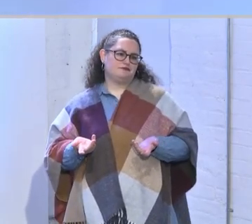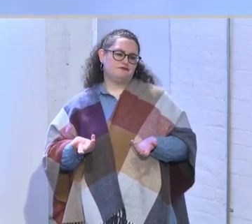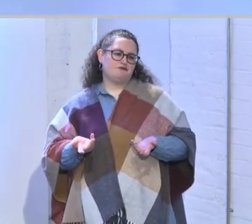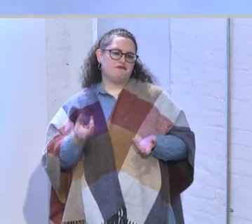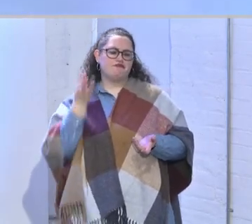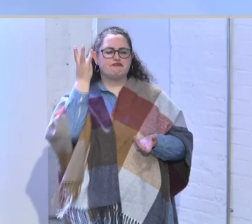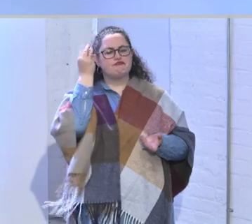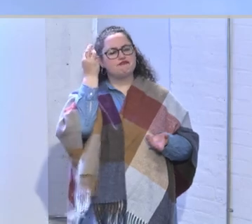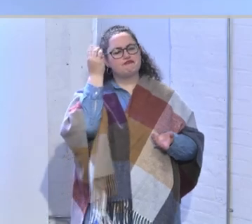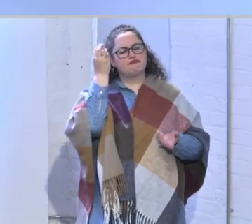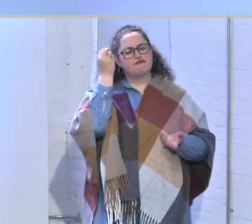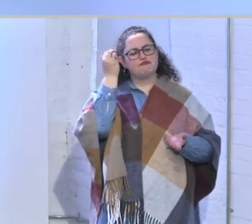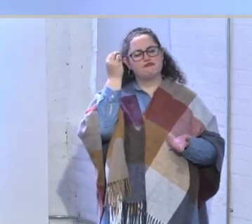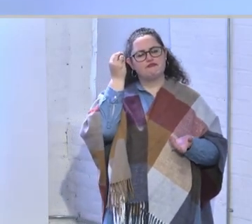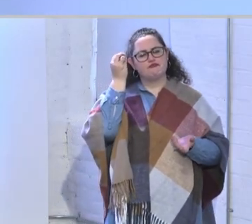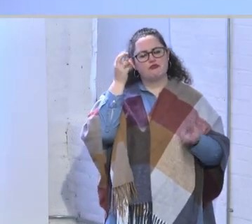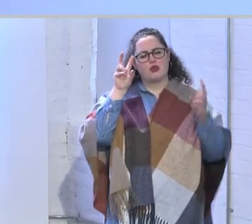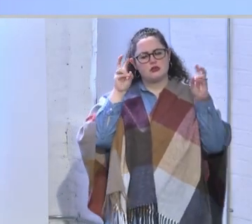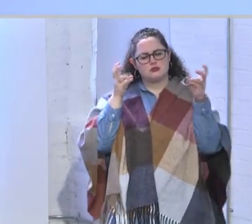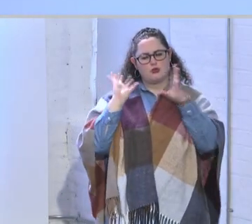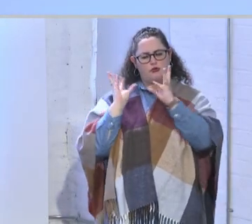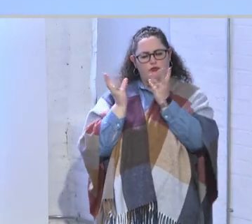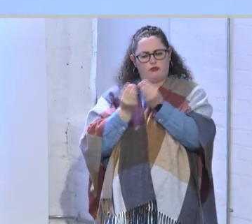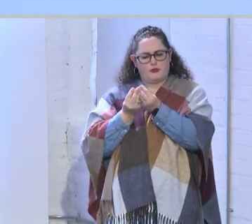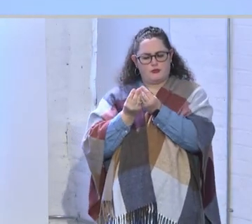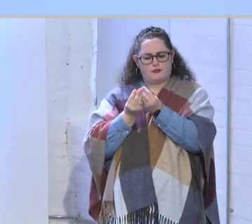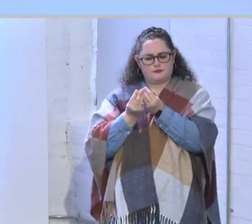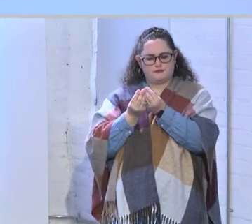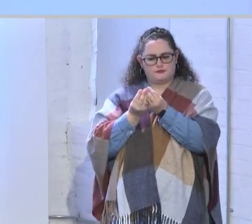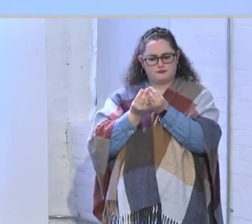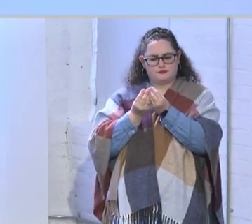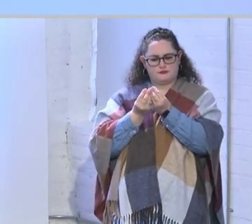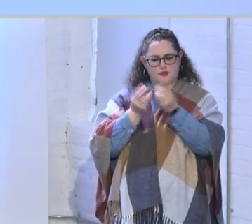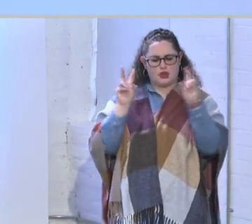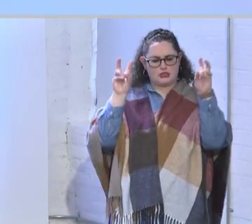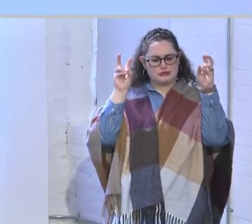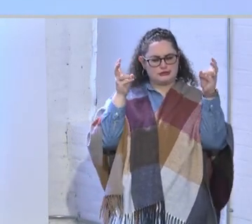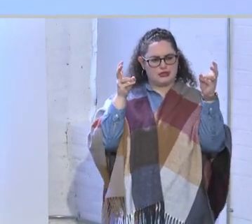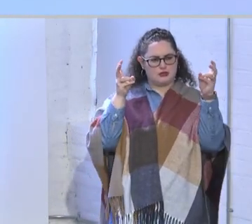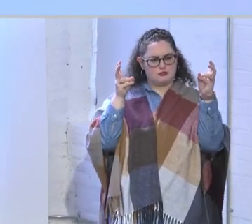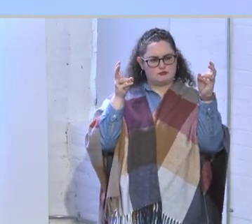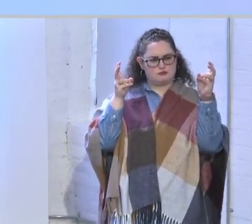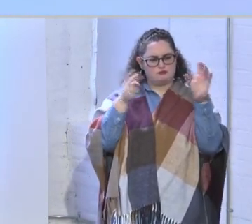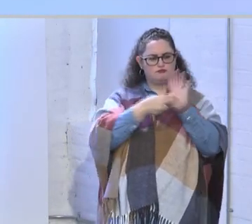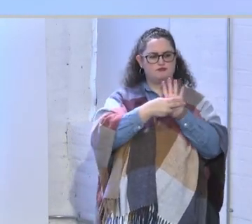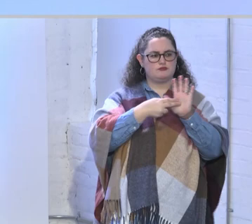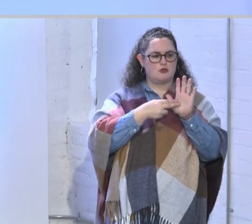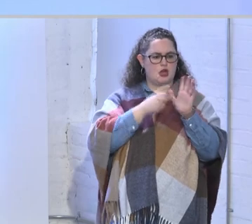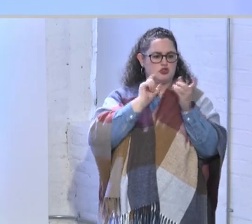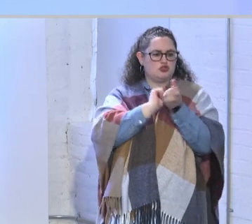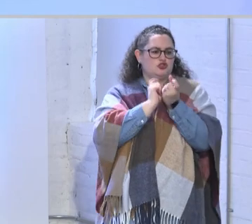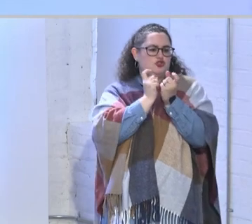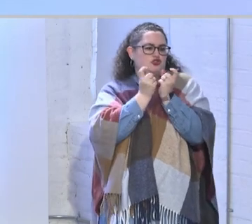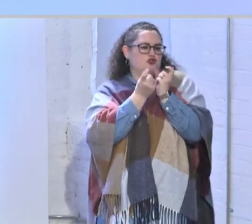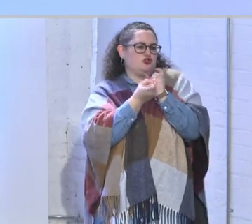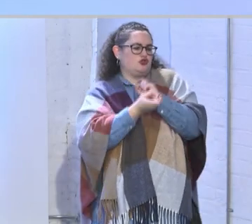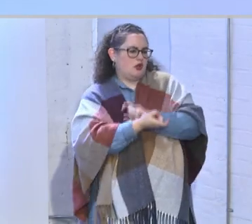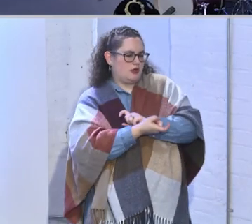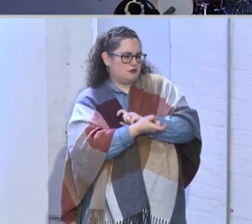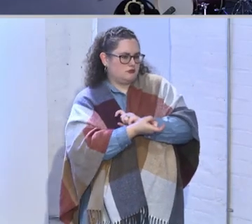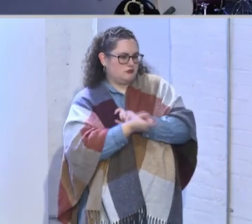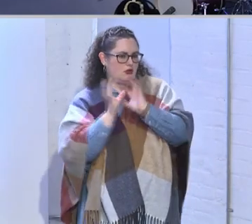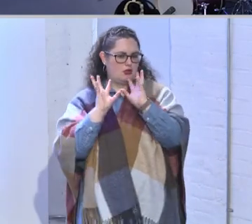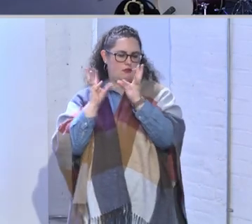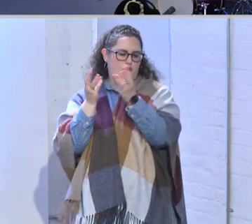think along those lines today, the title of this the series, of course, is Transformed the Spirit-Filled Family,